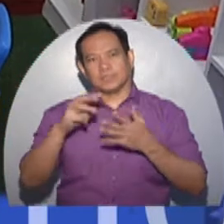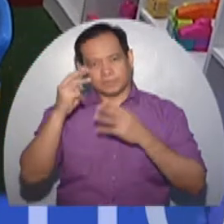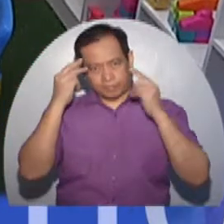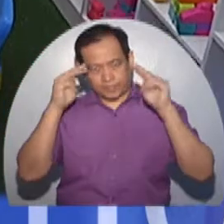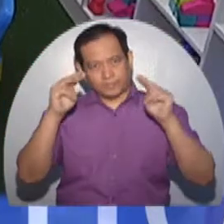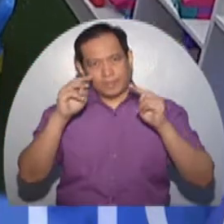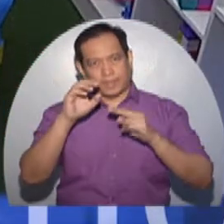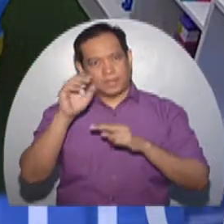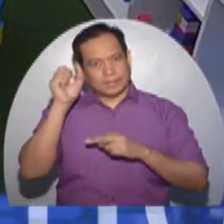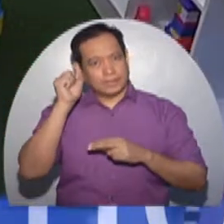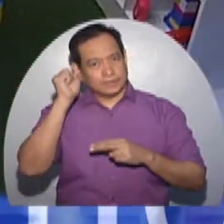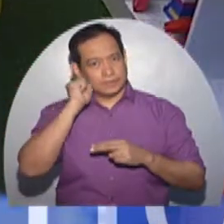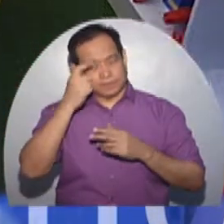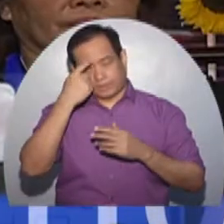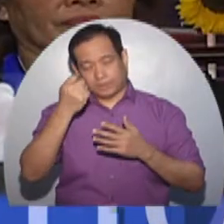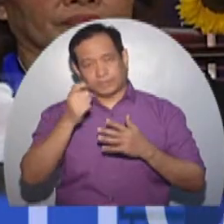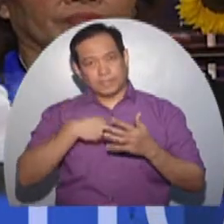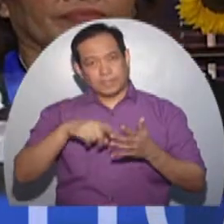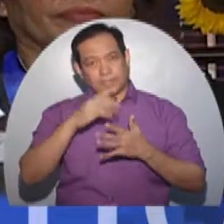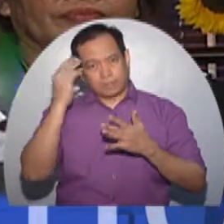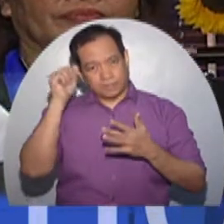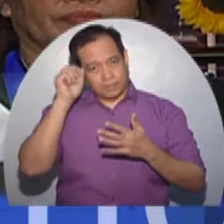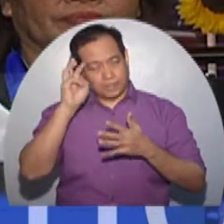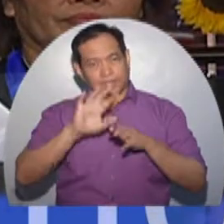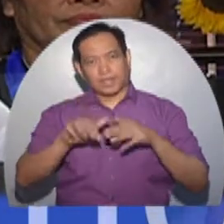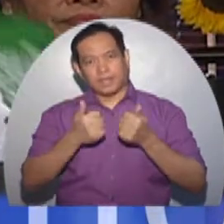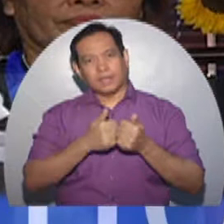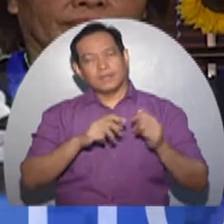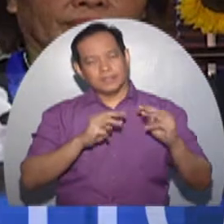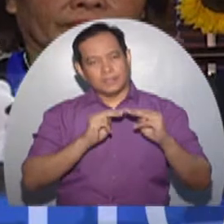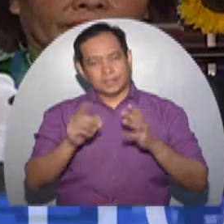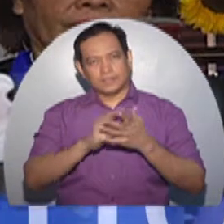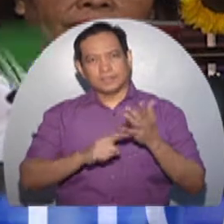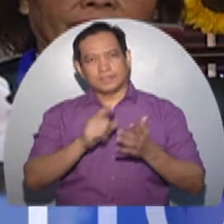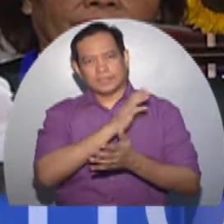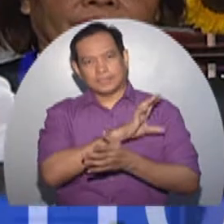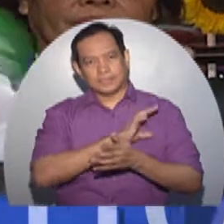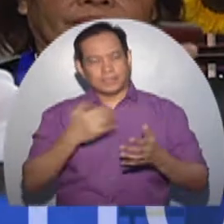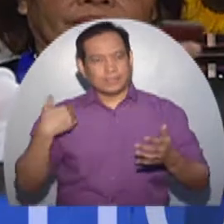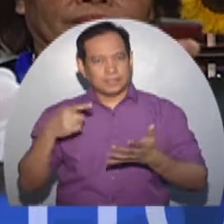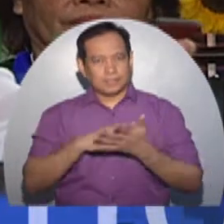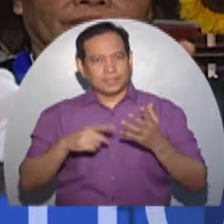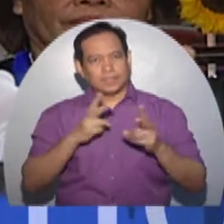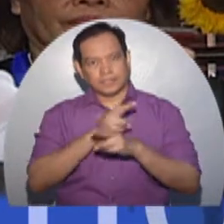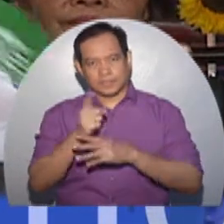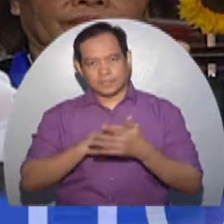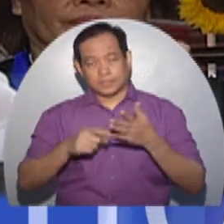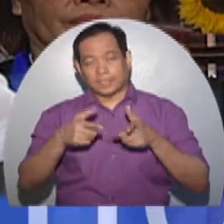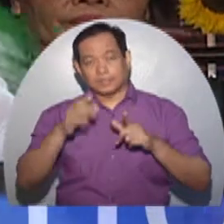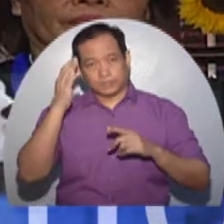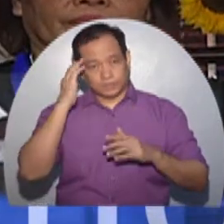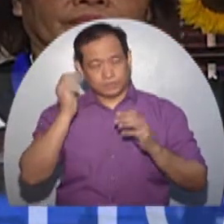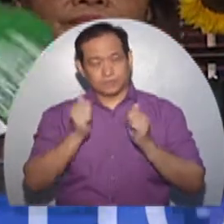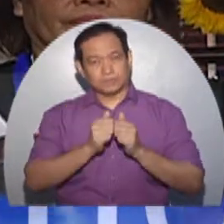Mayor Sara. Because we are aware of how difficult it is to maintain such a center, we have a gift that we have to let you